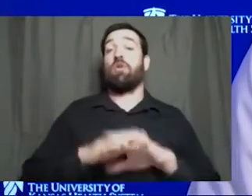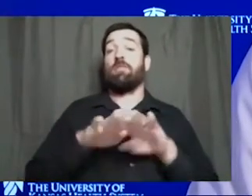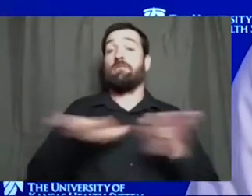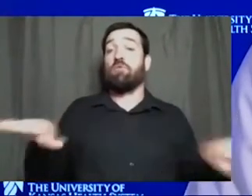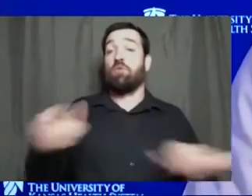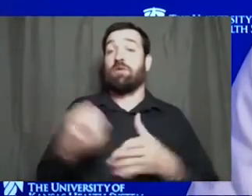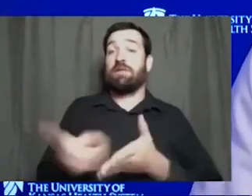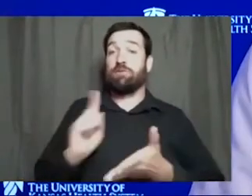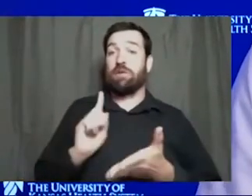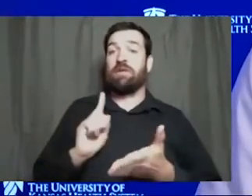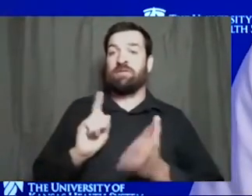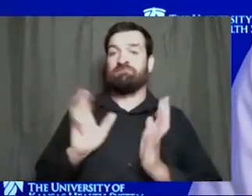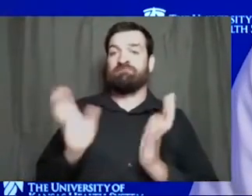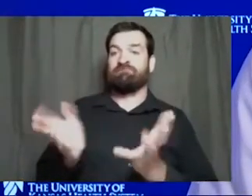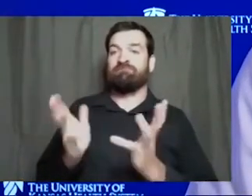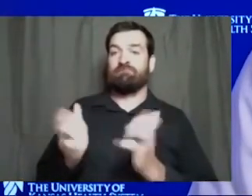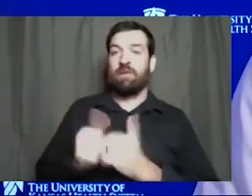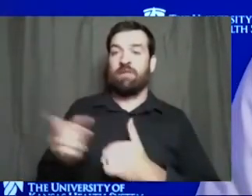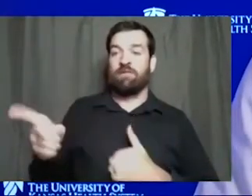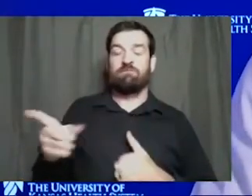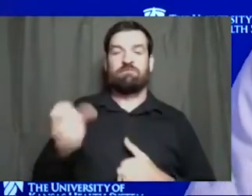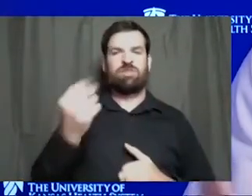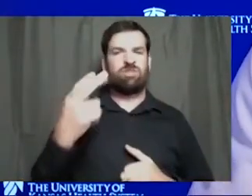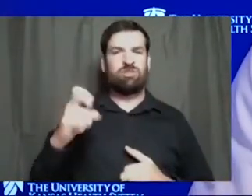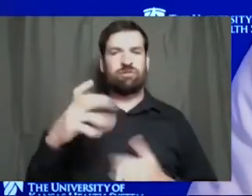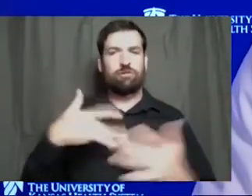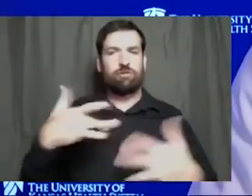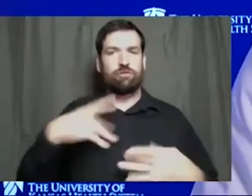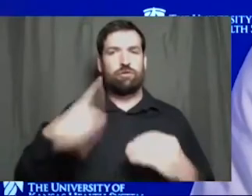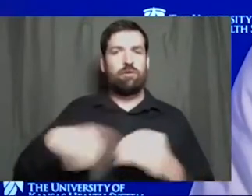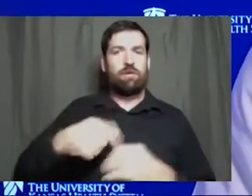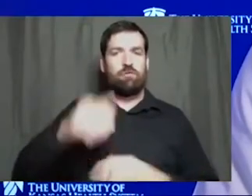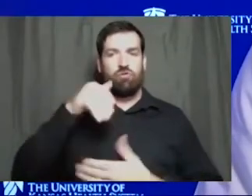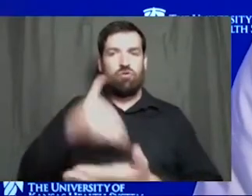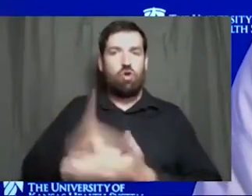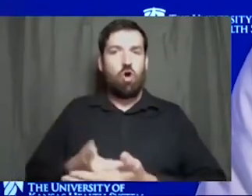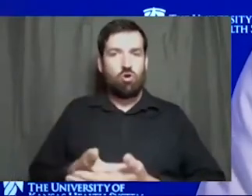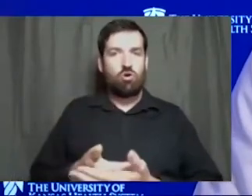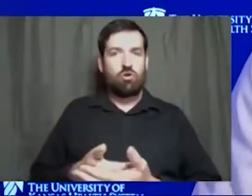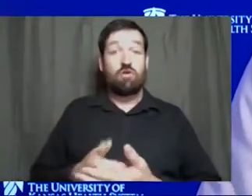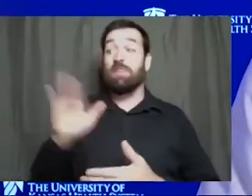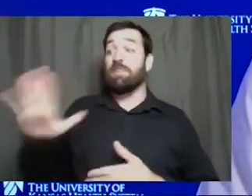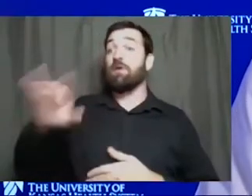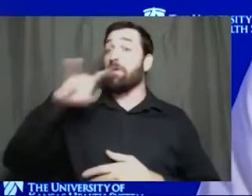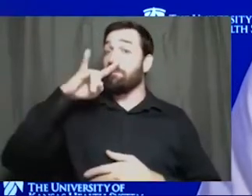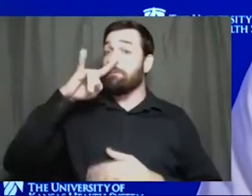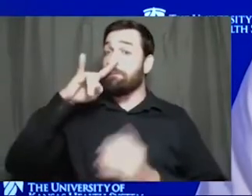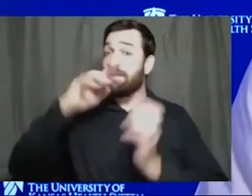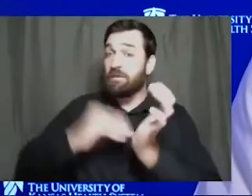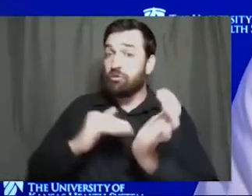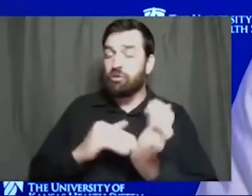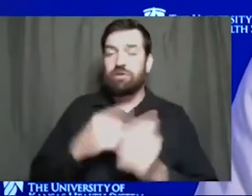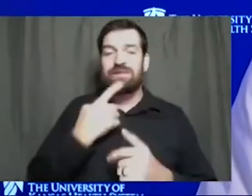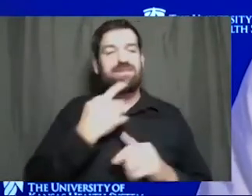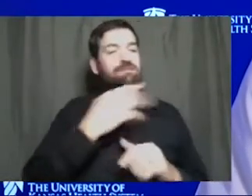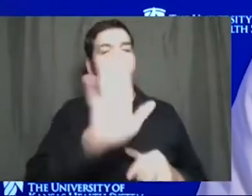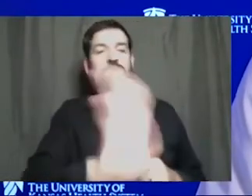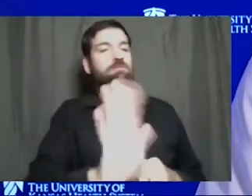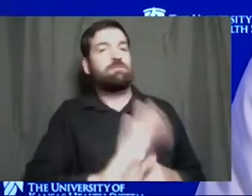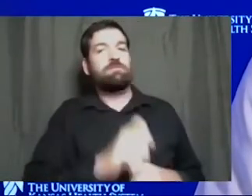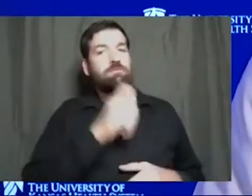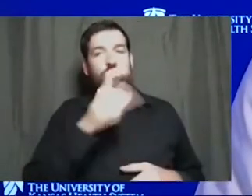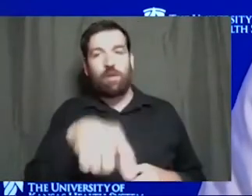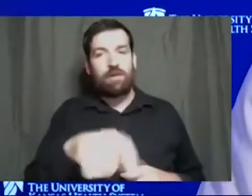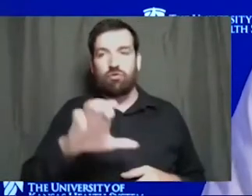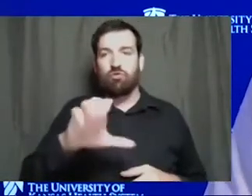speak with. She was concerned about her daughter getting it, and their pediatrician said, you don't need to get it. Coronavirus doesn't